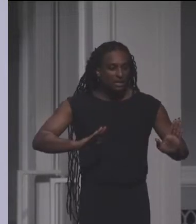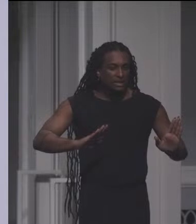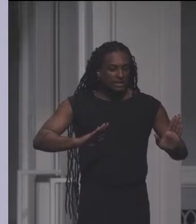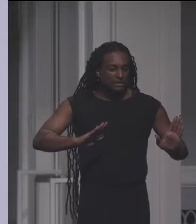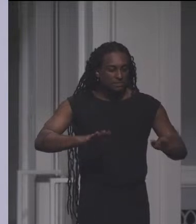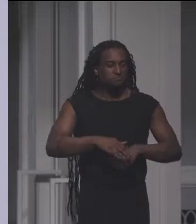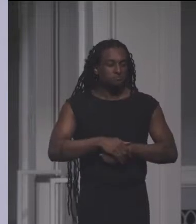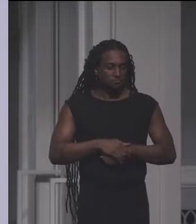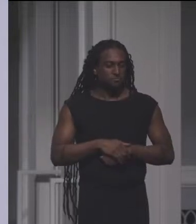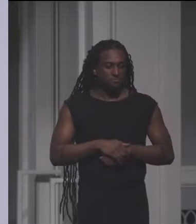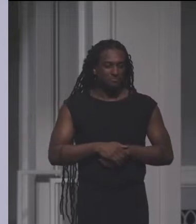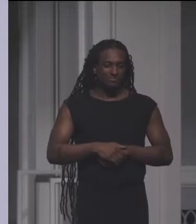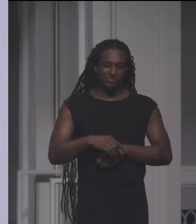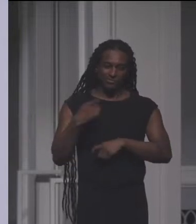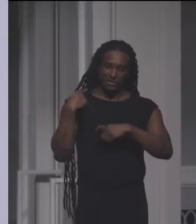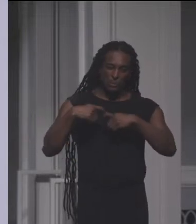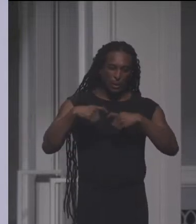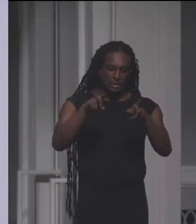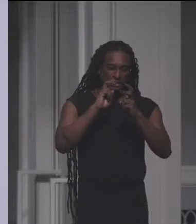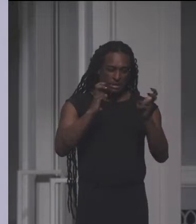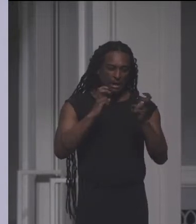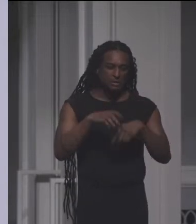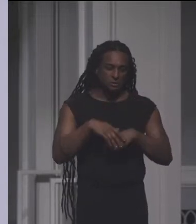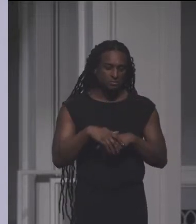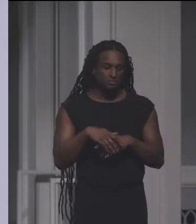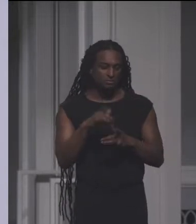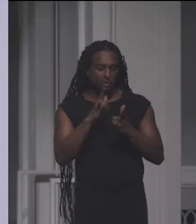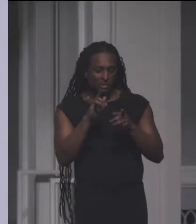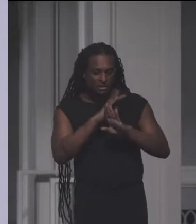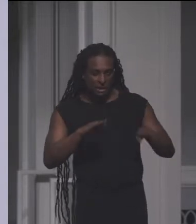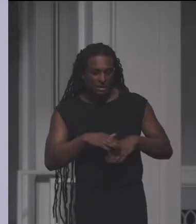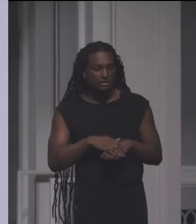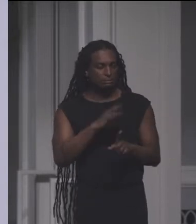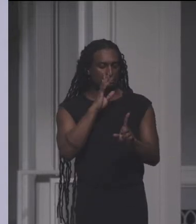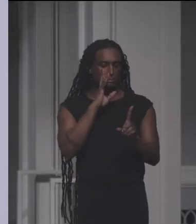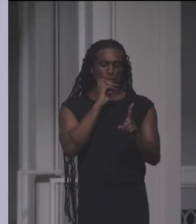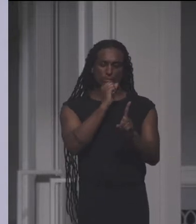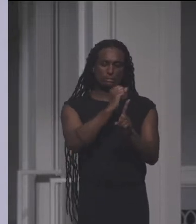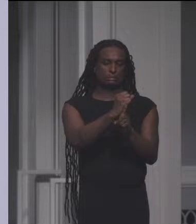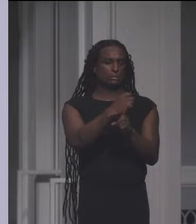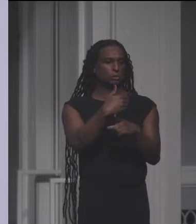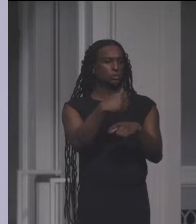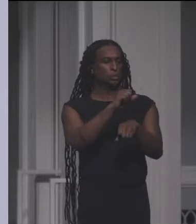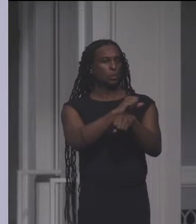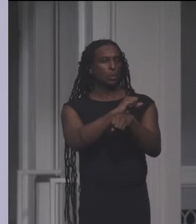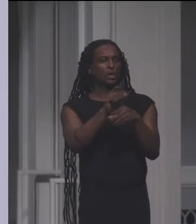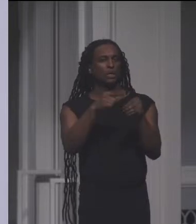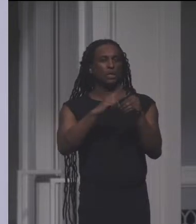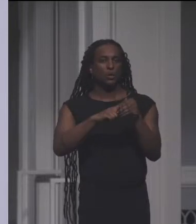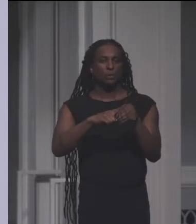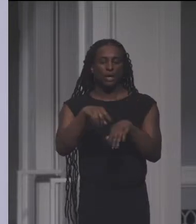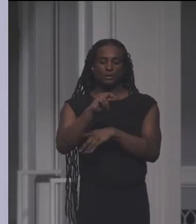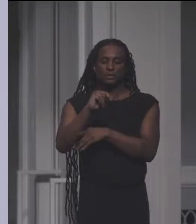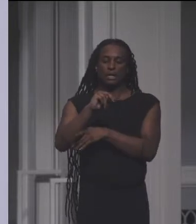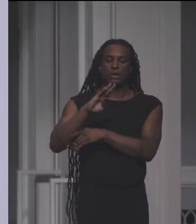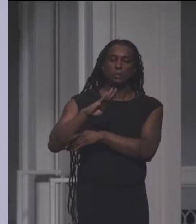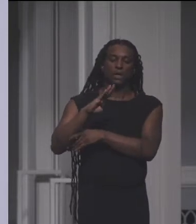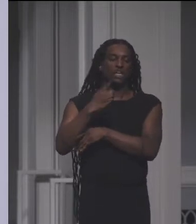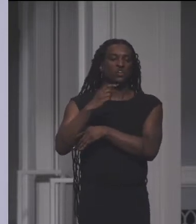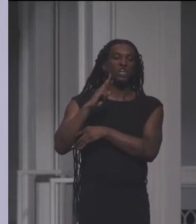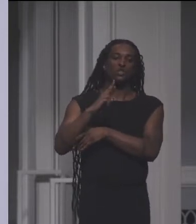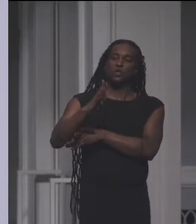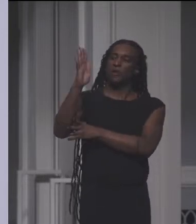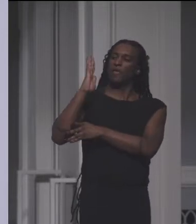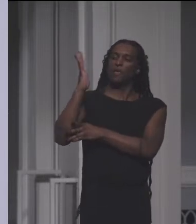And a fascinating critical work about the history of non-binary gender in the Middle Ages